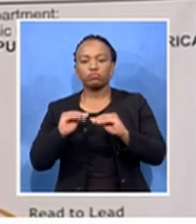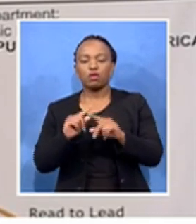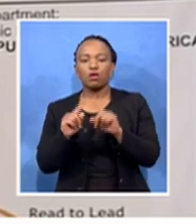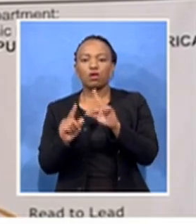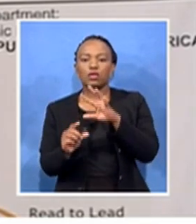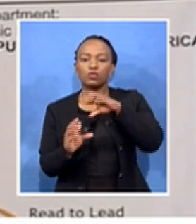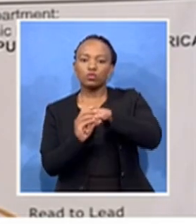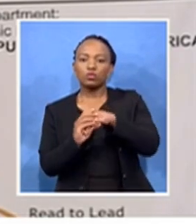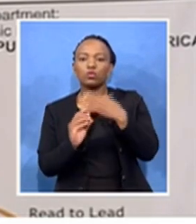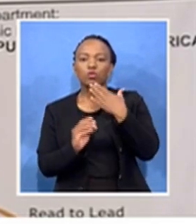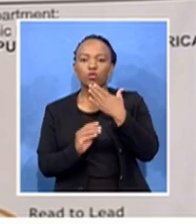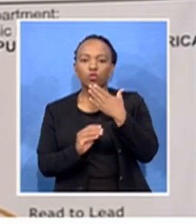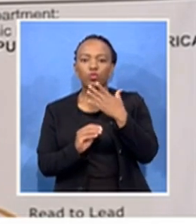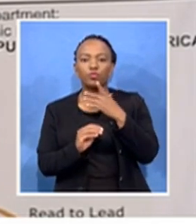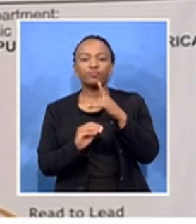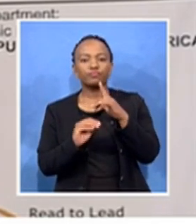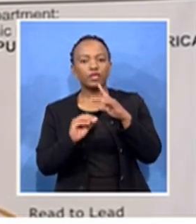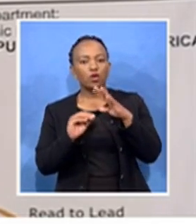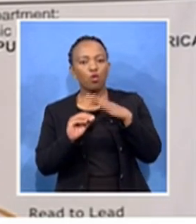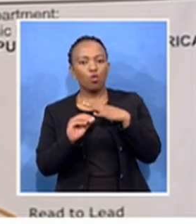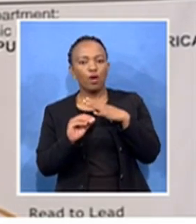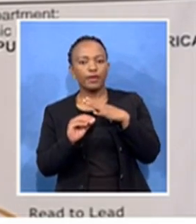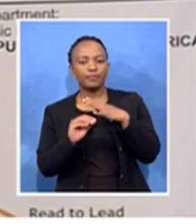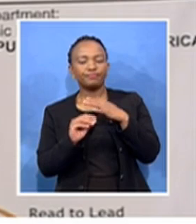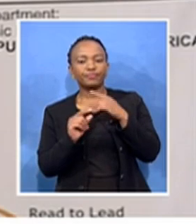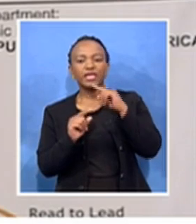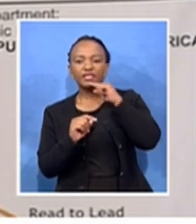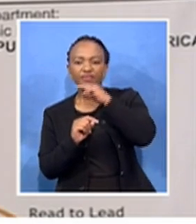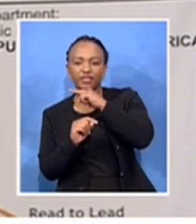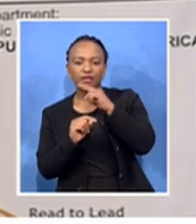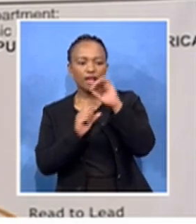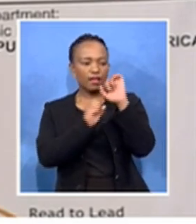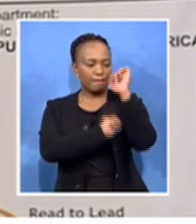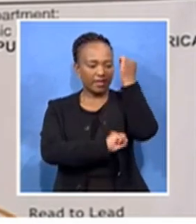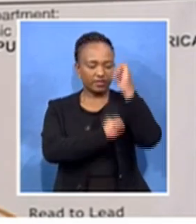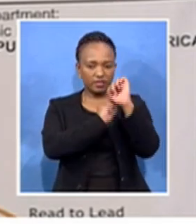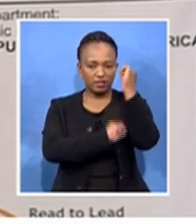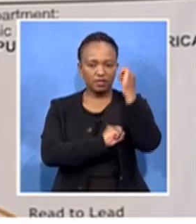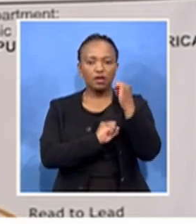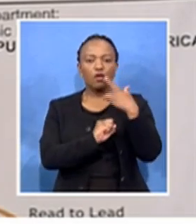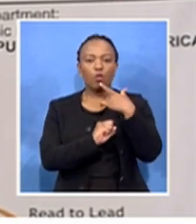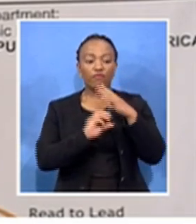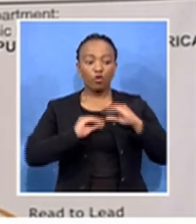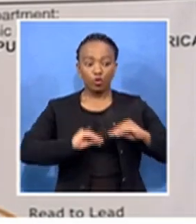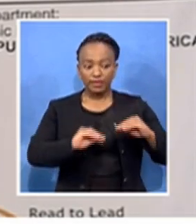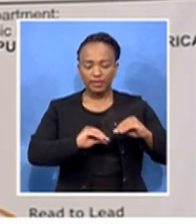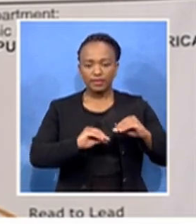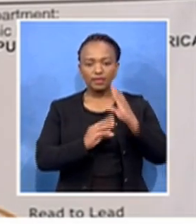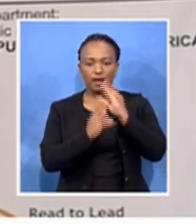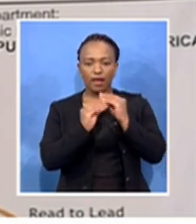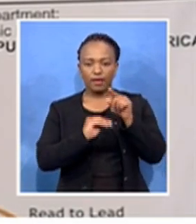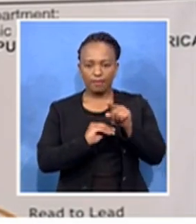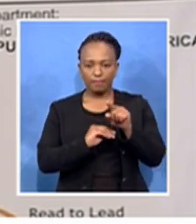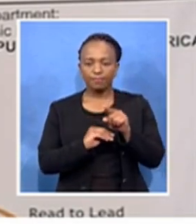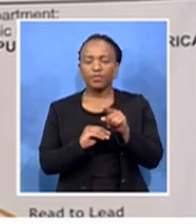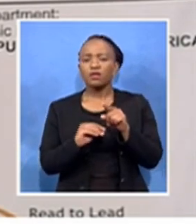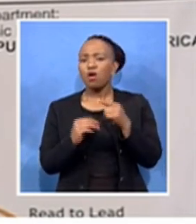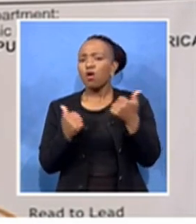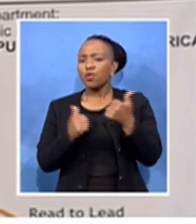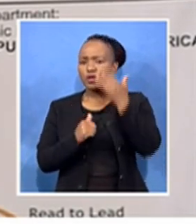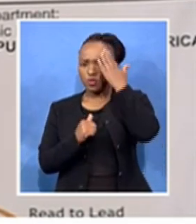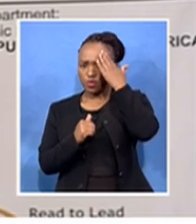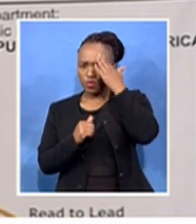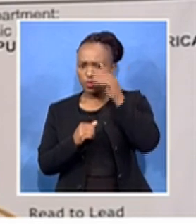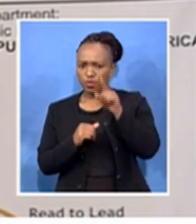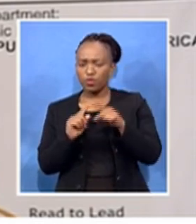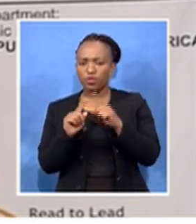and machines learning to customize teaching and learning. As you already know, plans are afoot to introduce a robotic